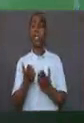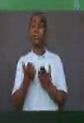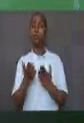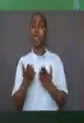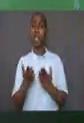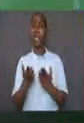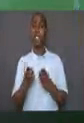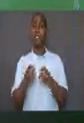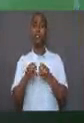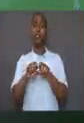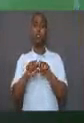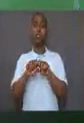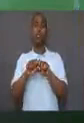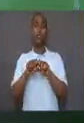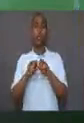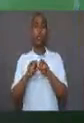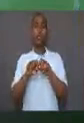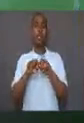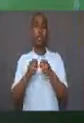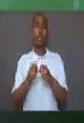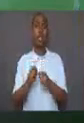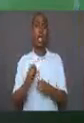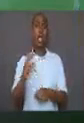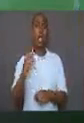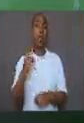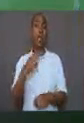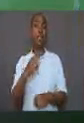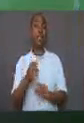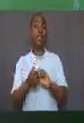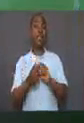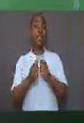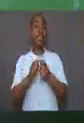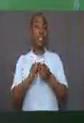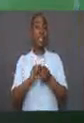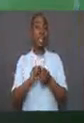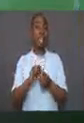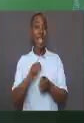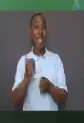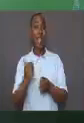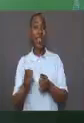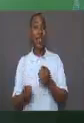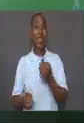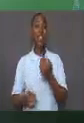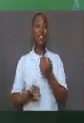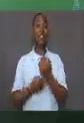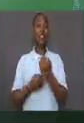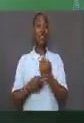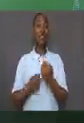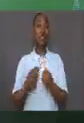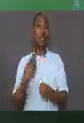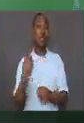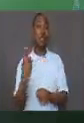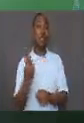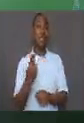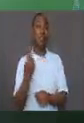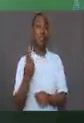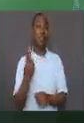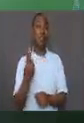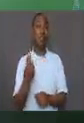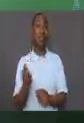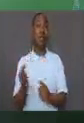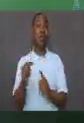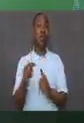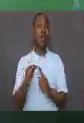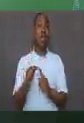and converted into carbohydrates, which can either be stored or used and turned